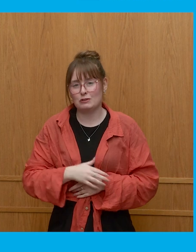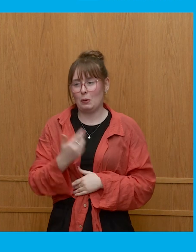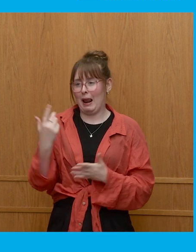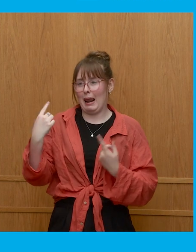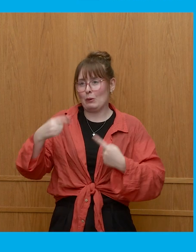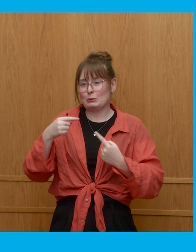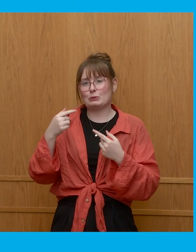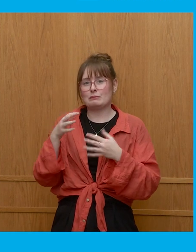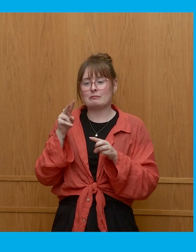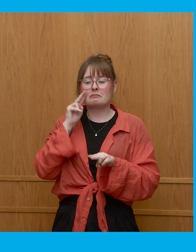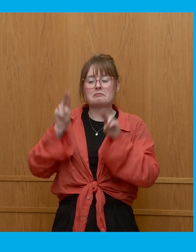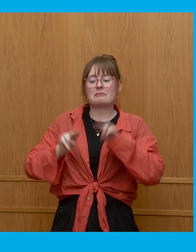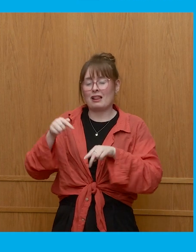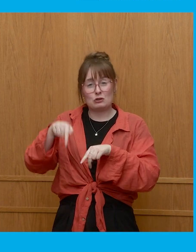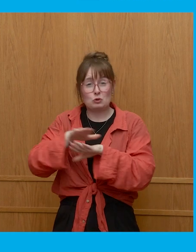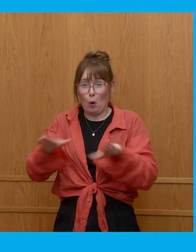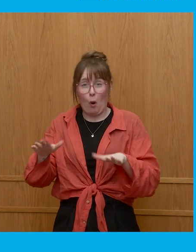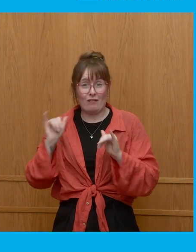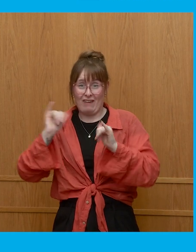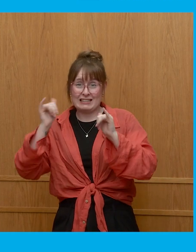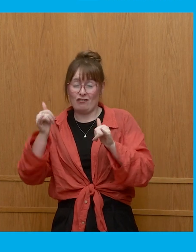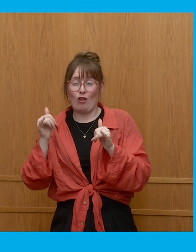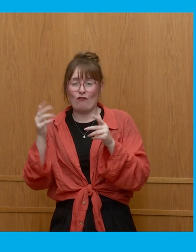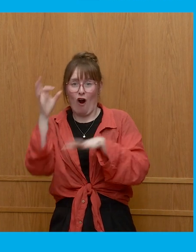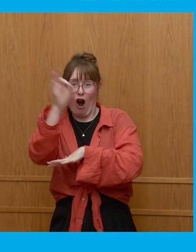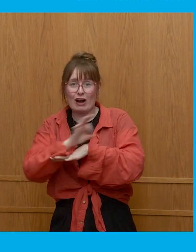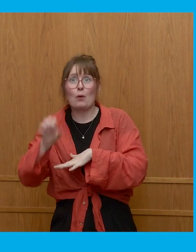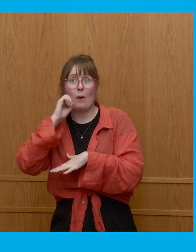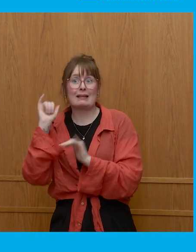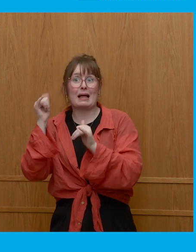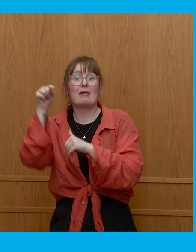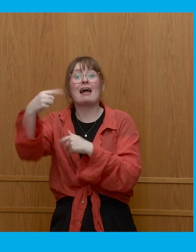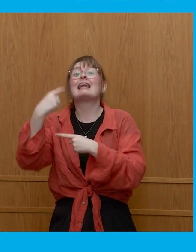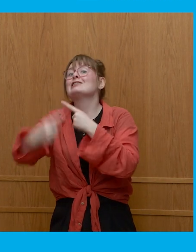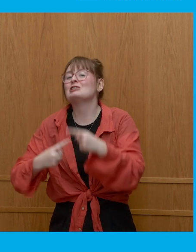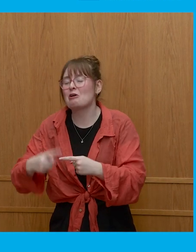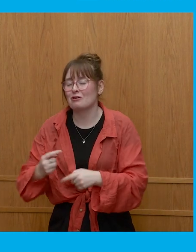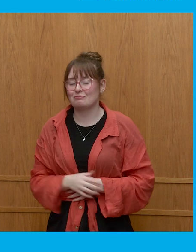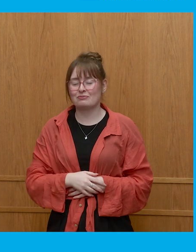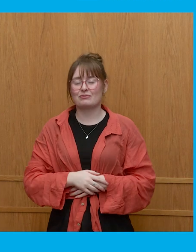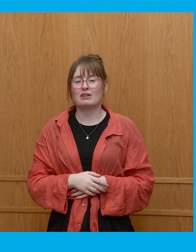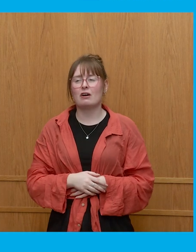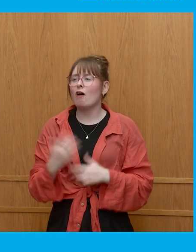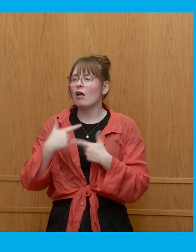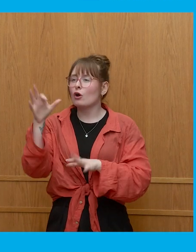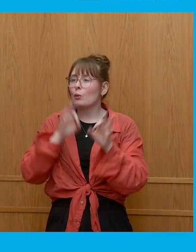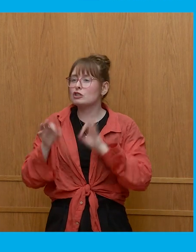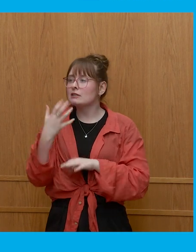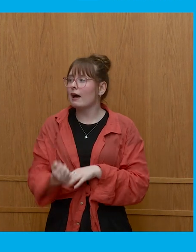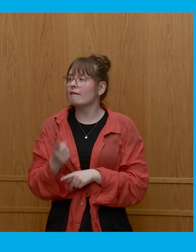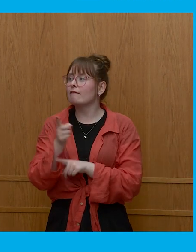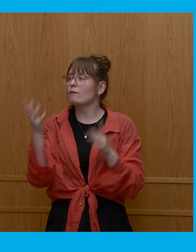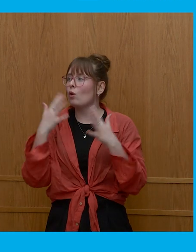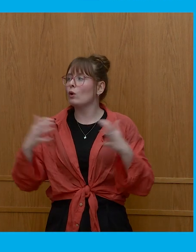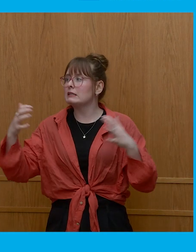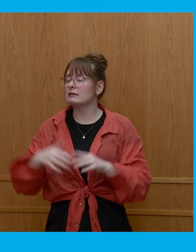observations. It's not the festival of architecture, which we'll have next year when we celebrate the 21st. Some other questions. I think there's a few in